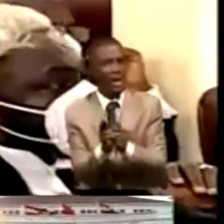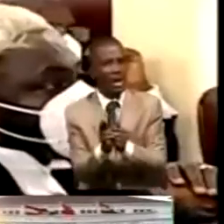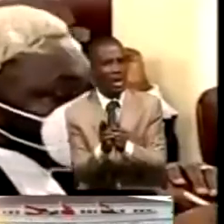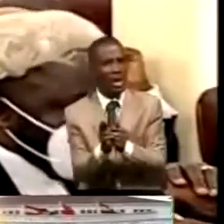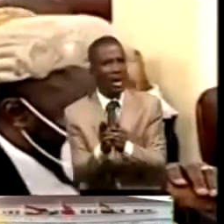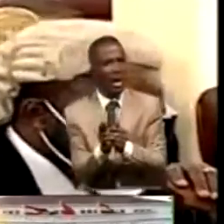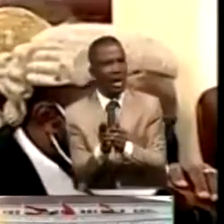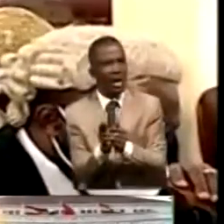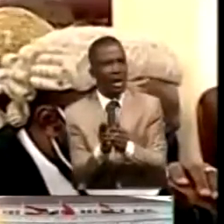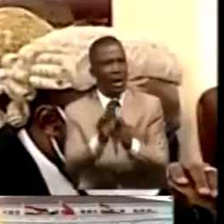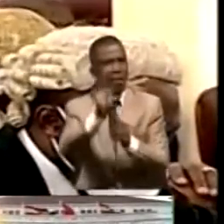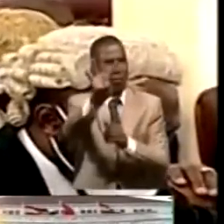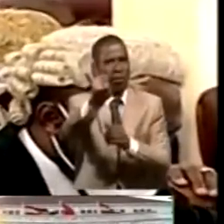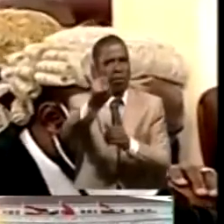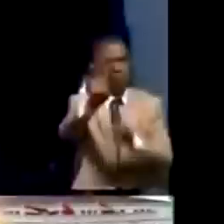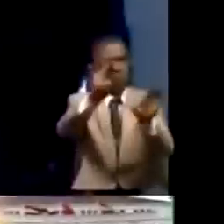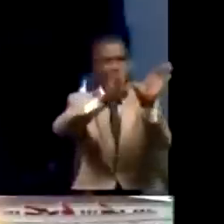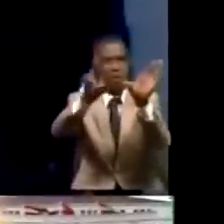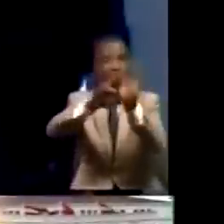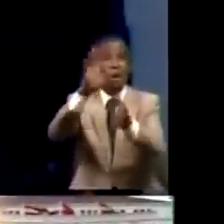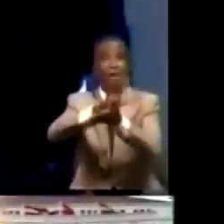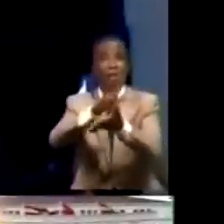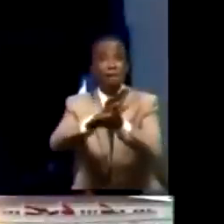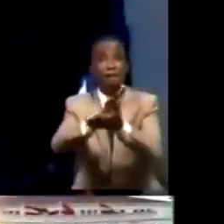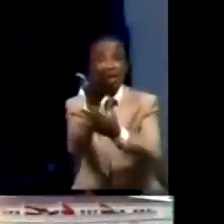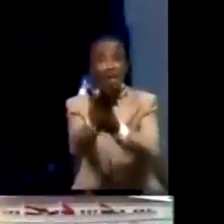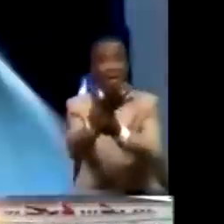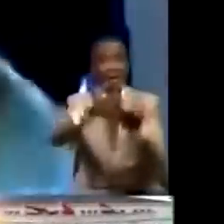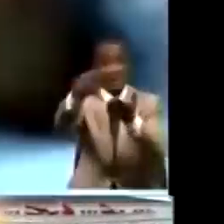apart from the four regional summary sheets that I did not sign,